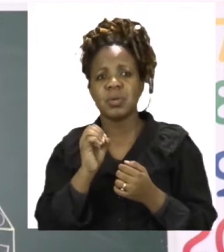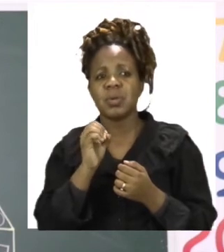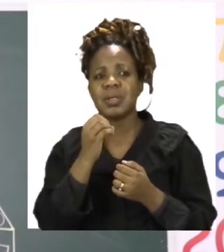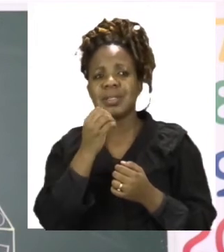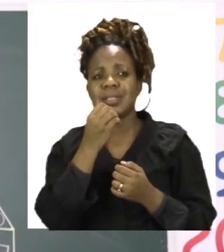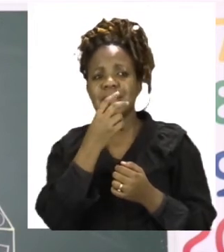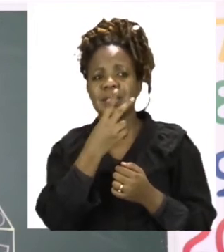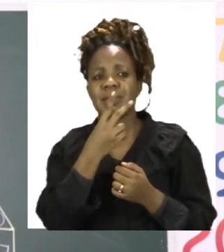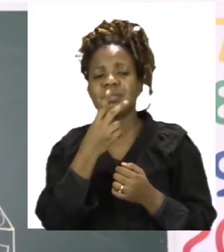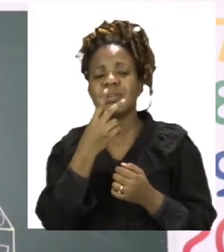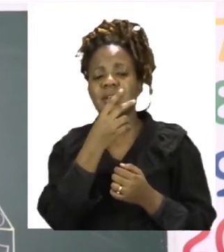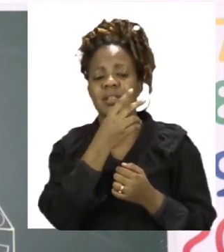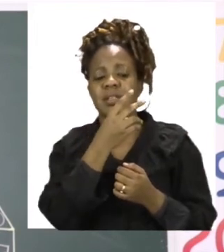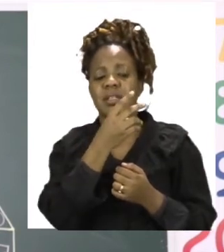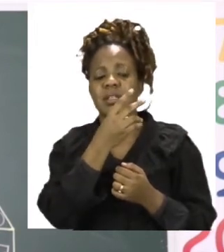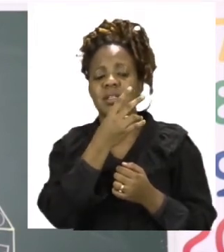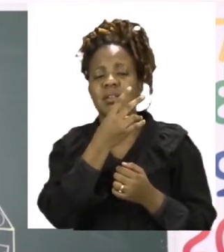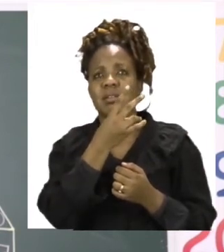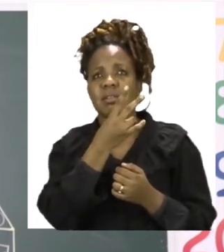72, 73.